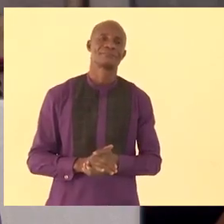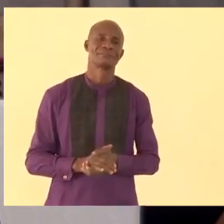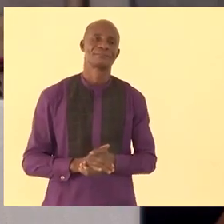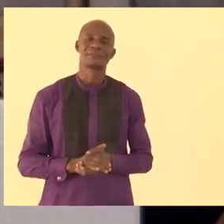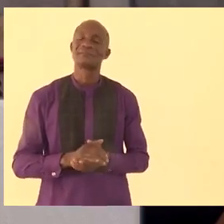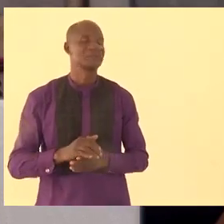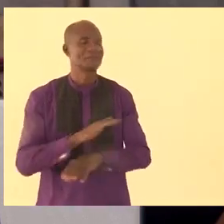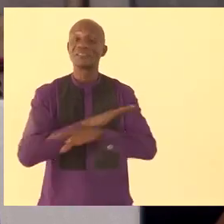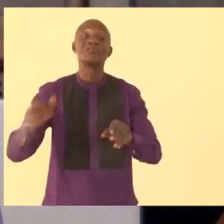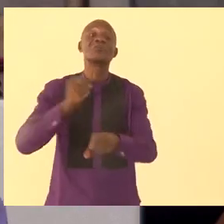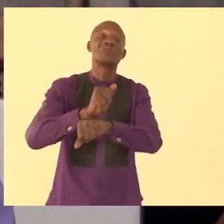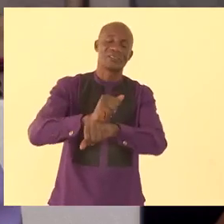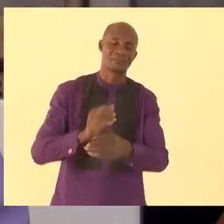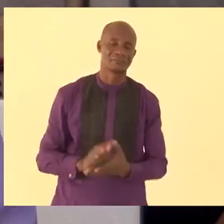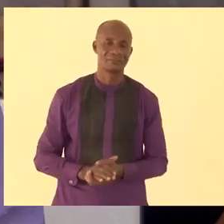It doesn't work.